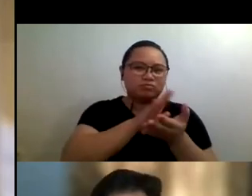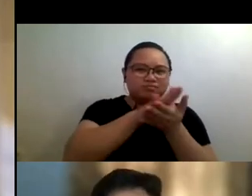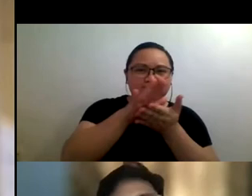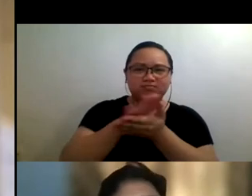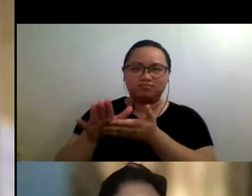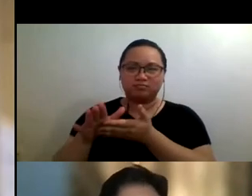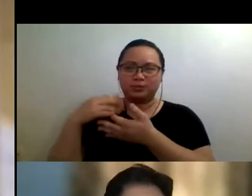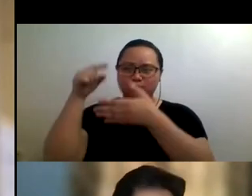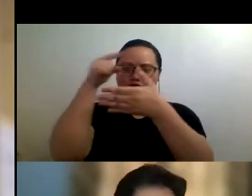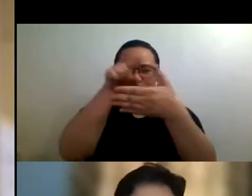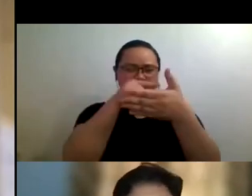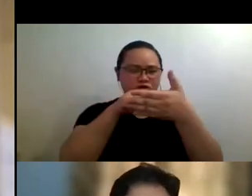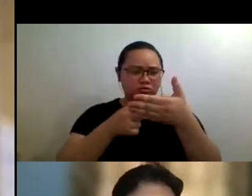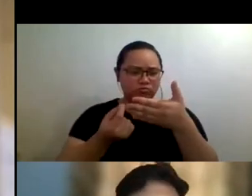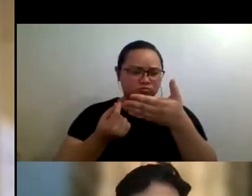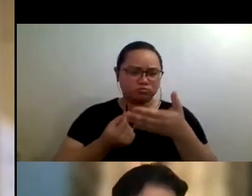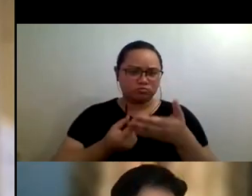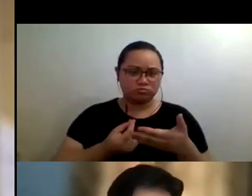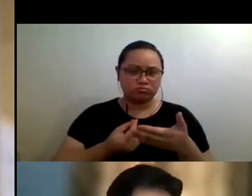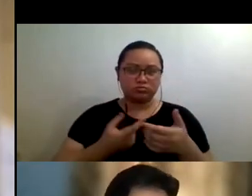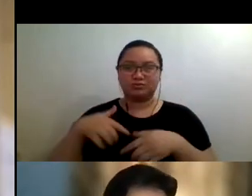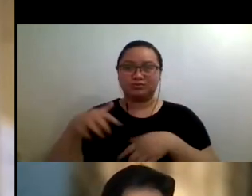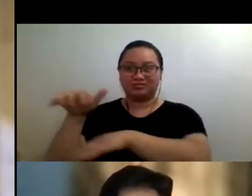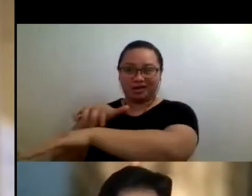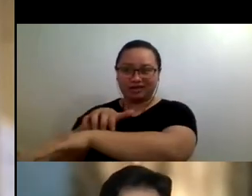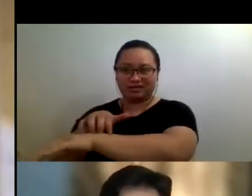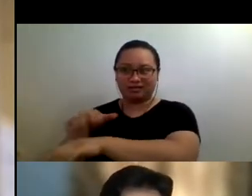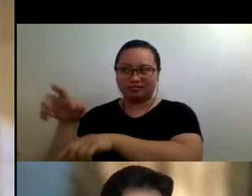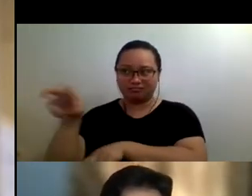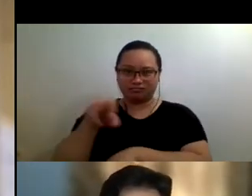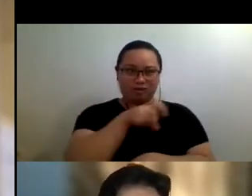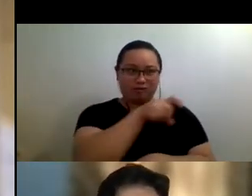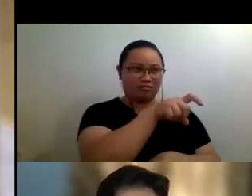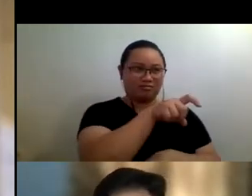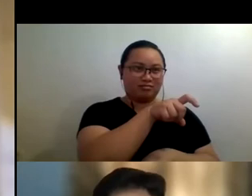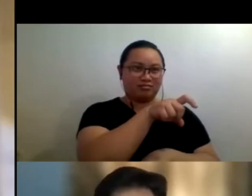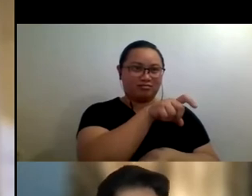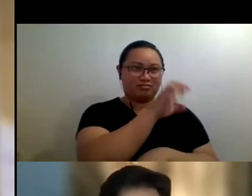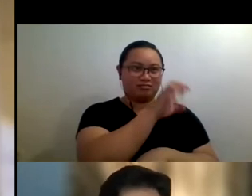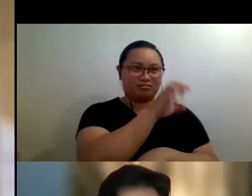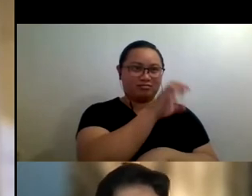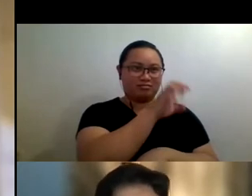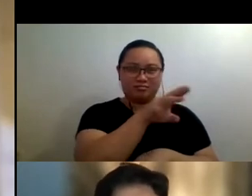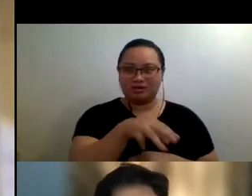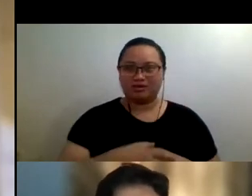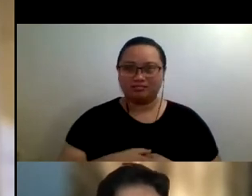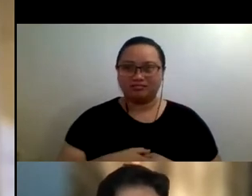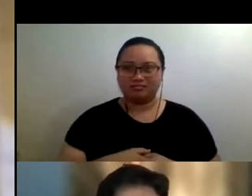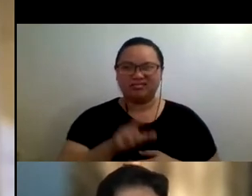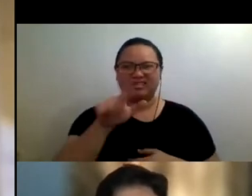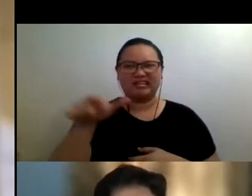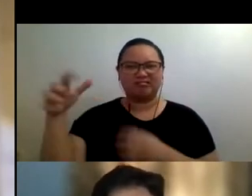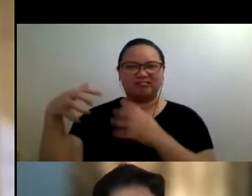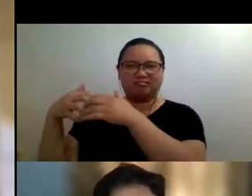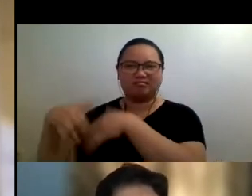of Makati and into Malate. Eventually, that took a toll on my relationship with my team.